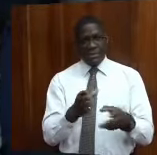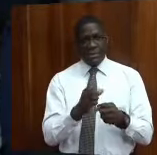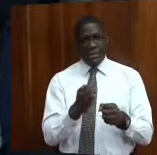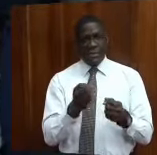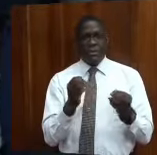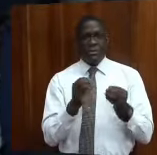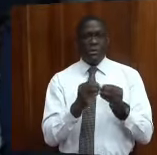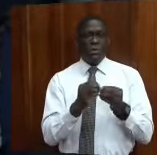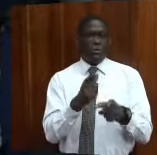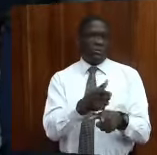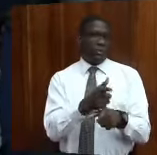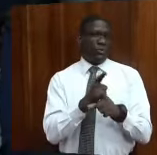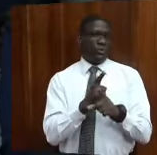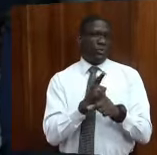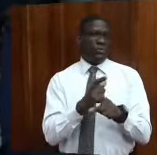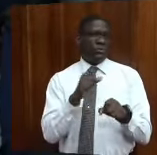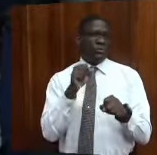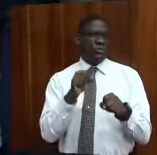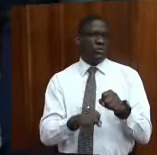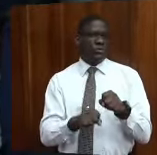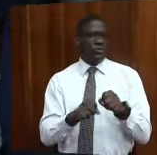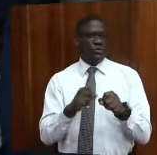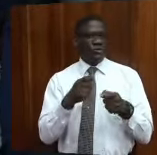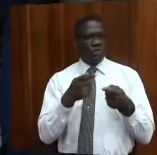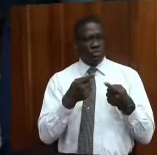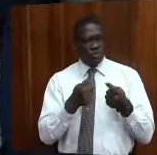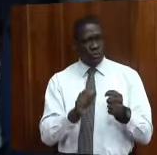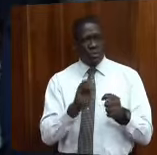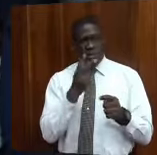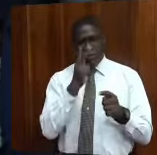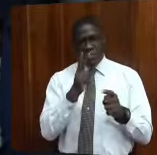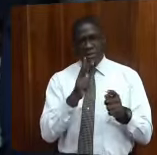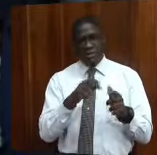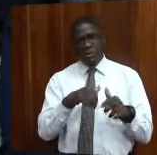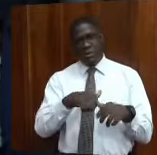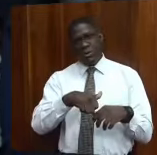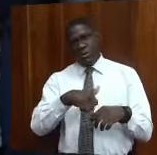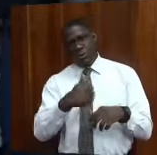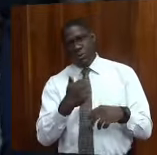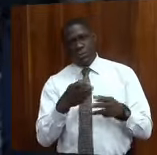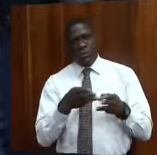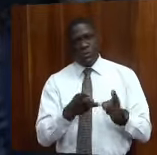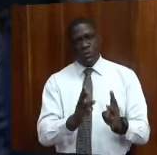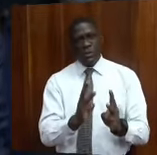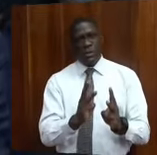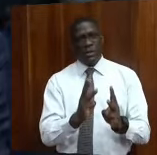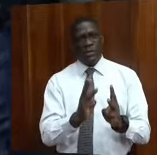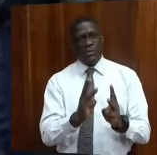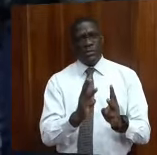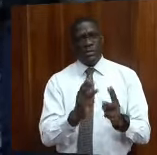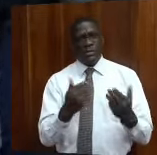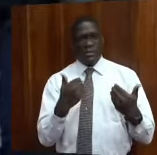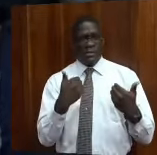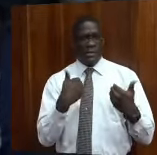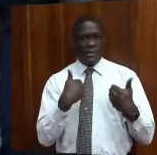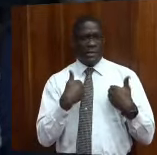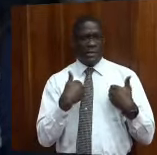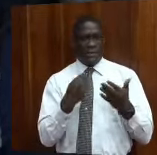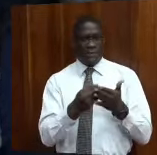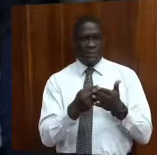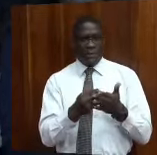financial institutions, and friendly governments. Mr. Speaker, our treasury bill portfolio